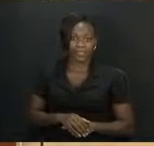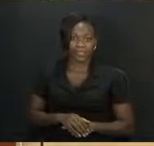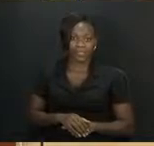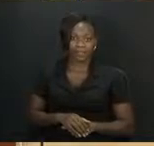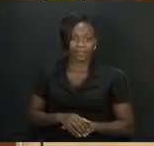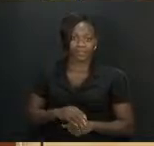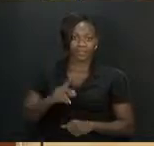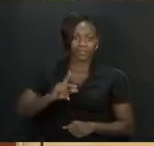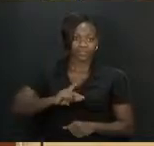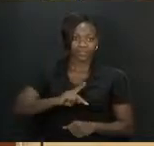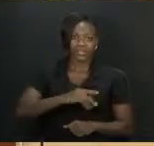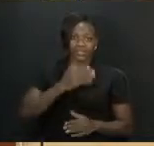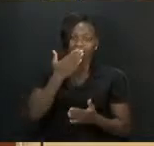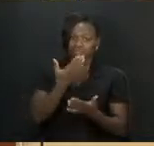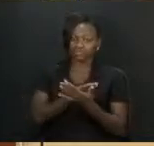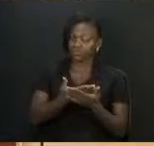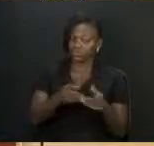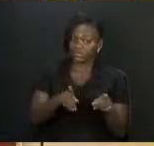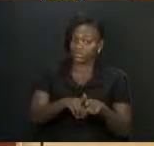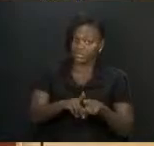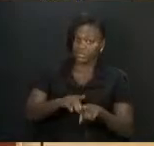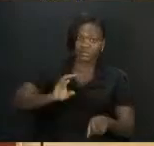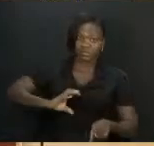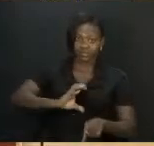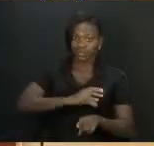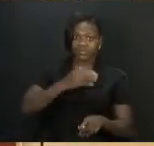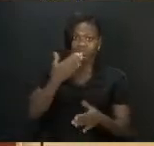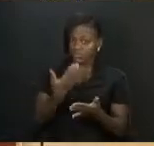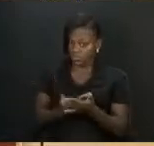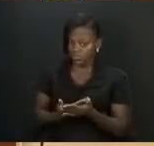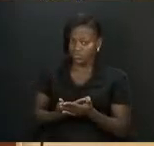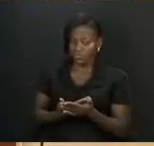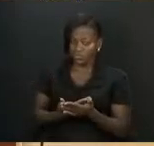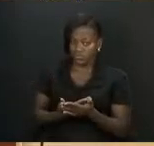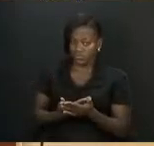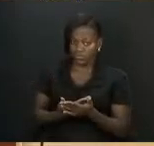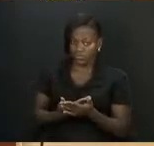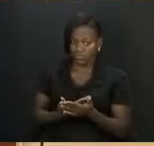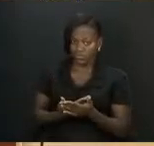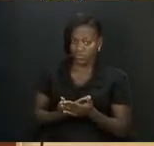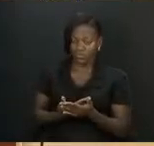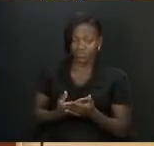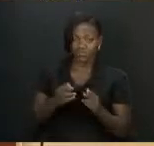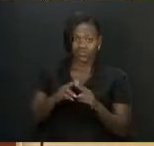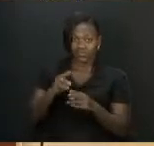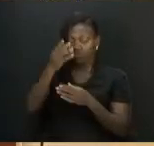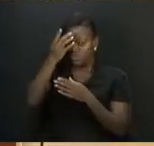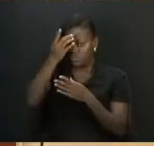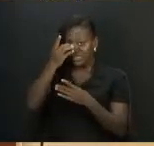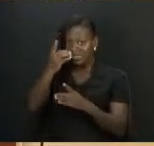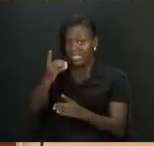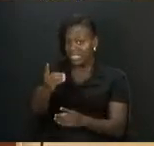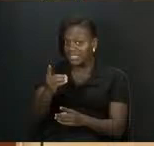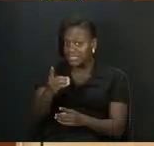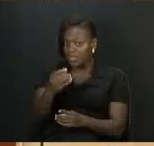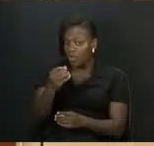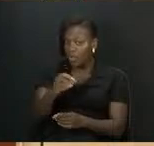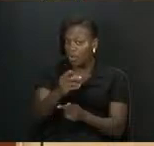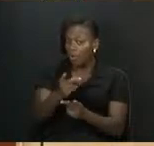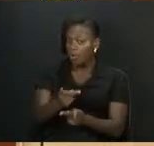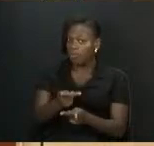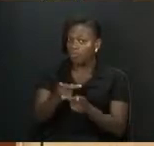Parliament is as good as its committees. So please, is it the case that you are suggesting tomorrow you are